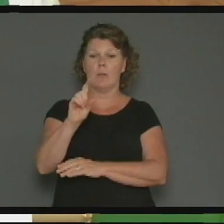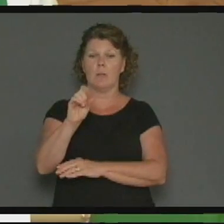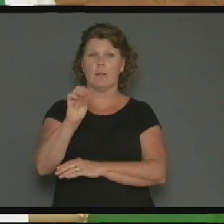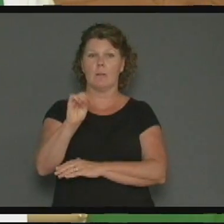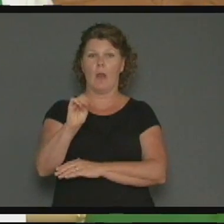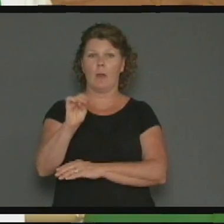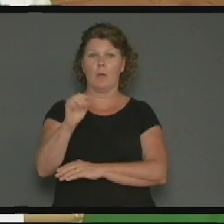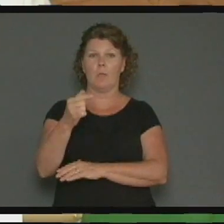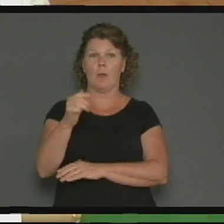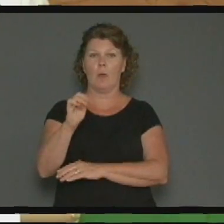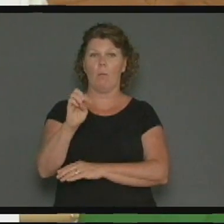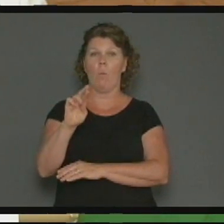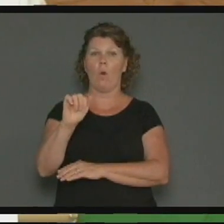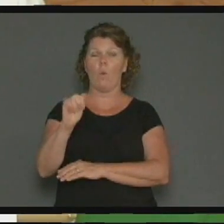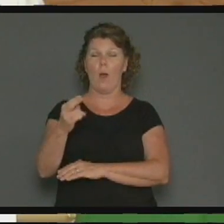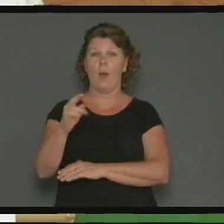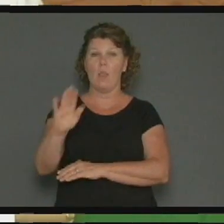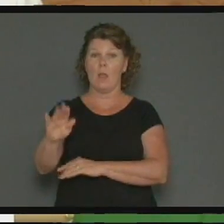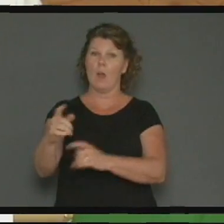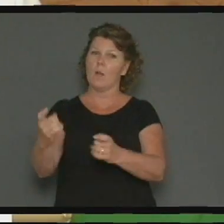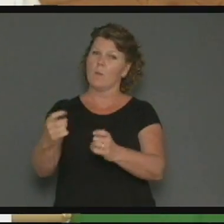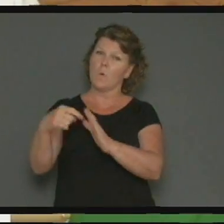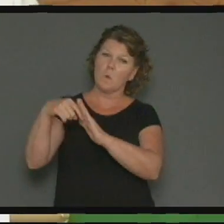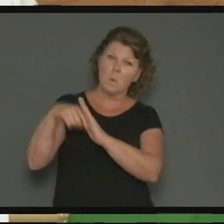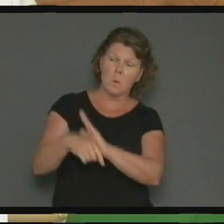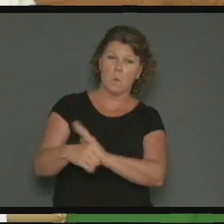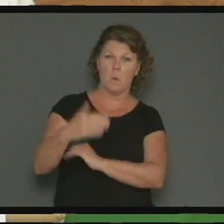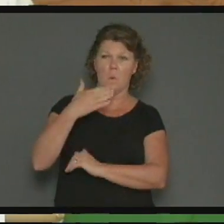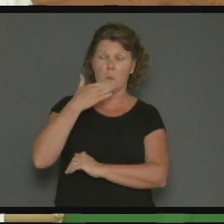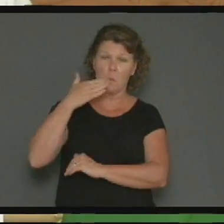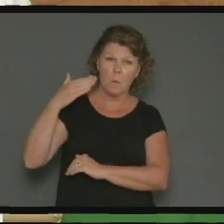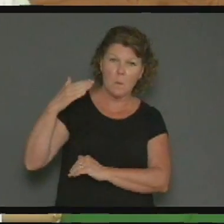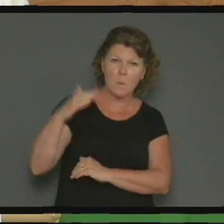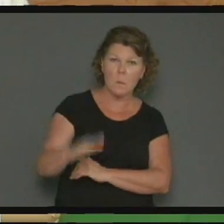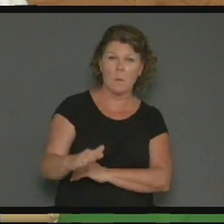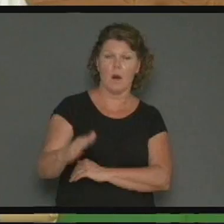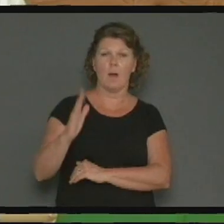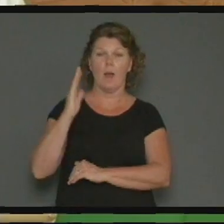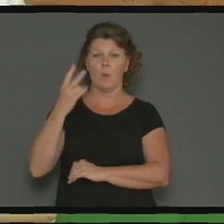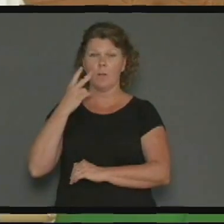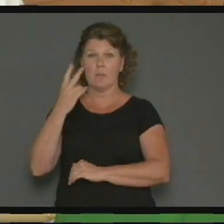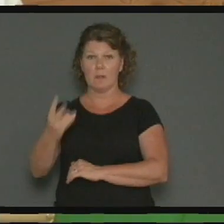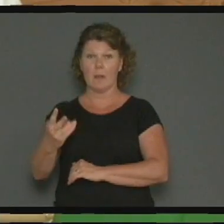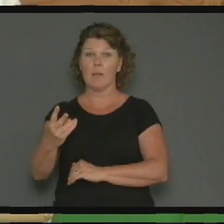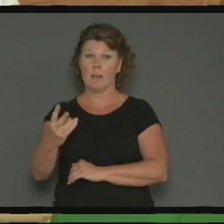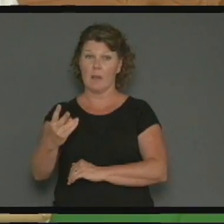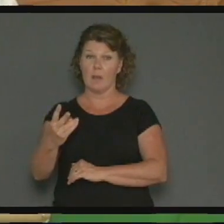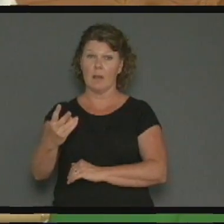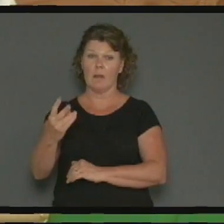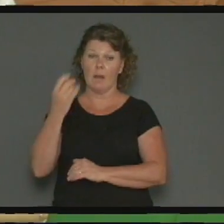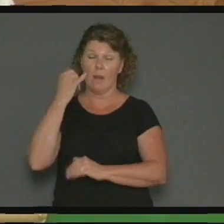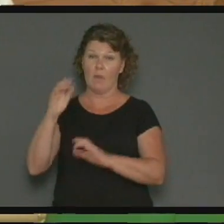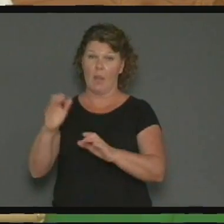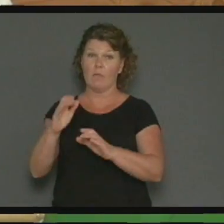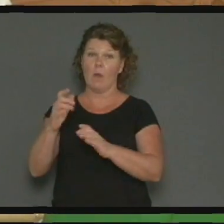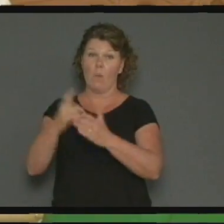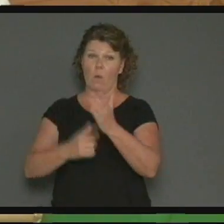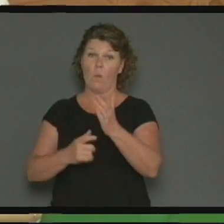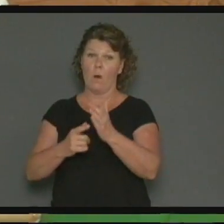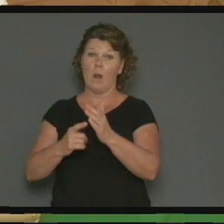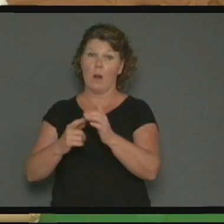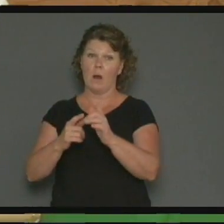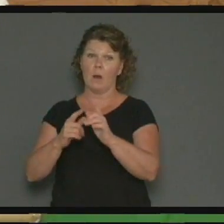very grave, I will go down to see whether they have done altogether according to the outcry that has come to